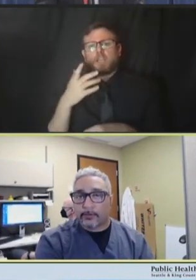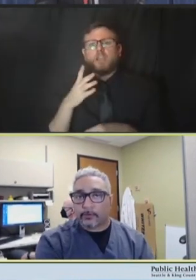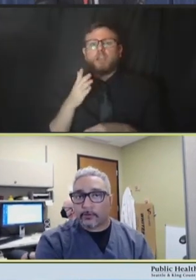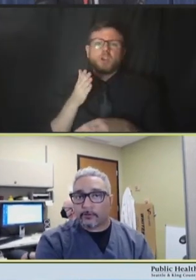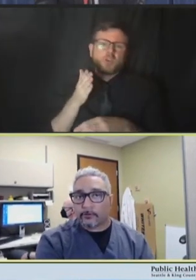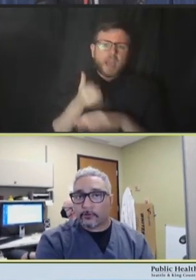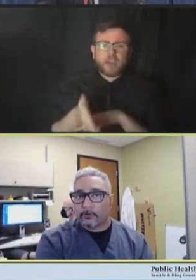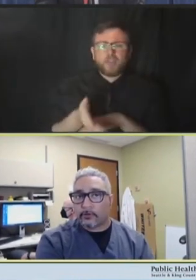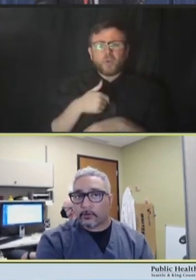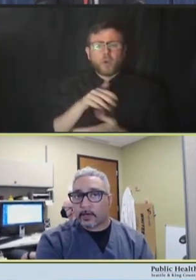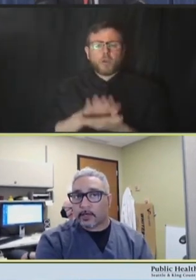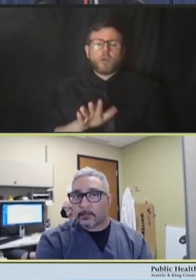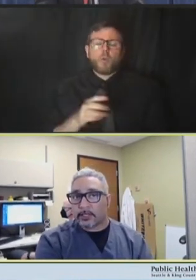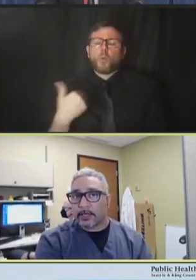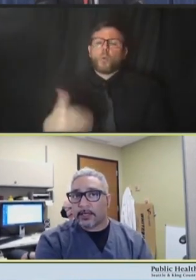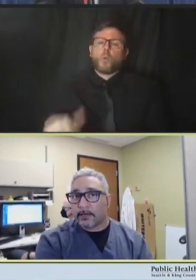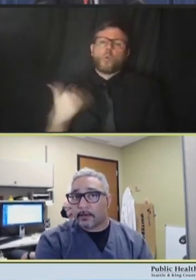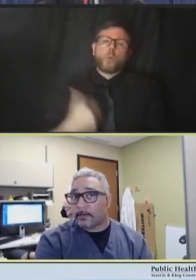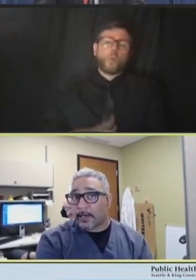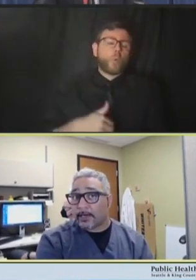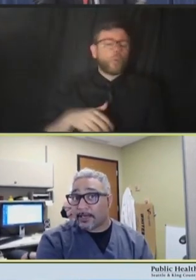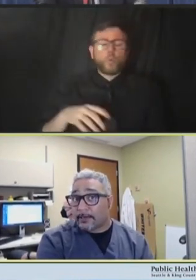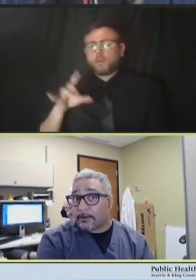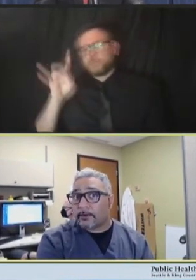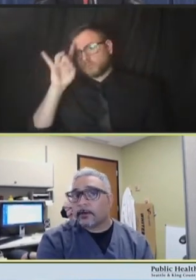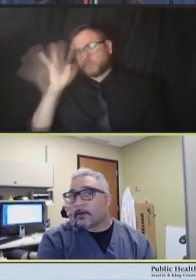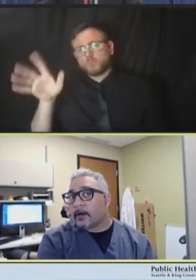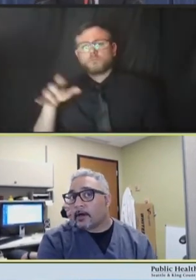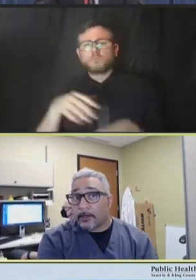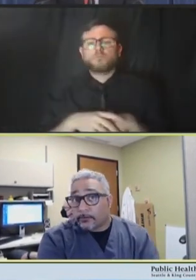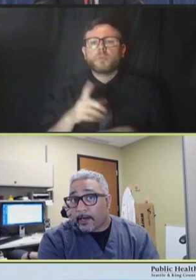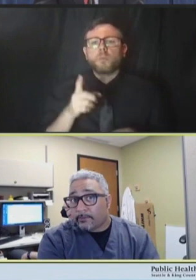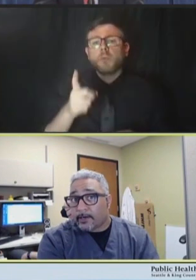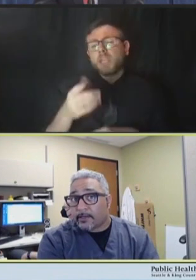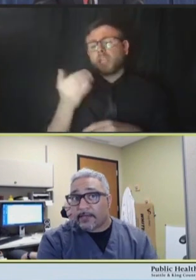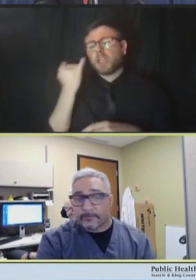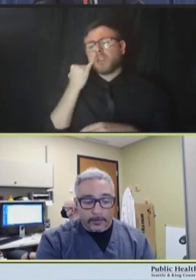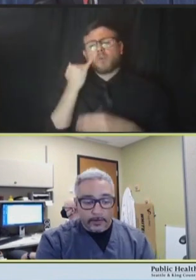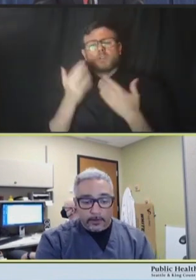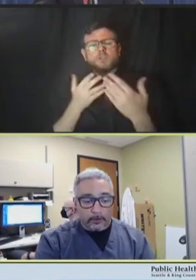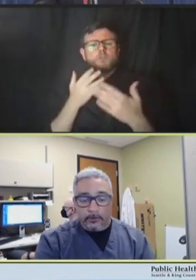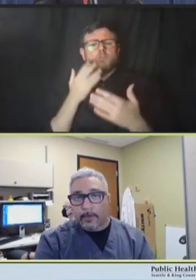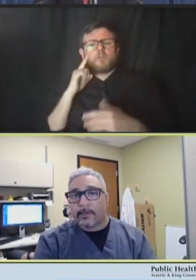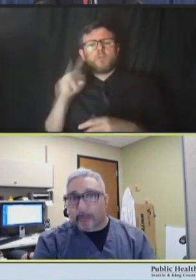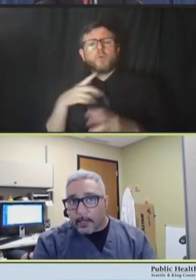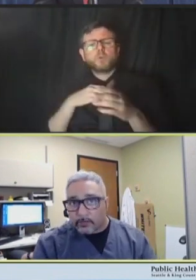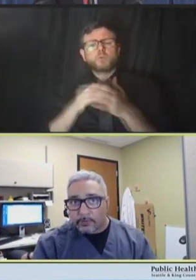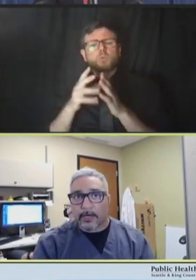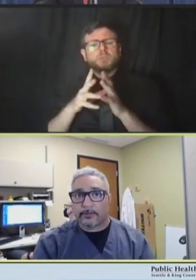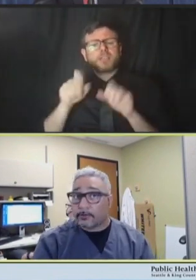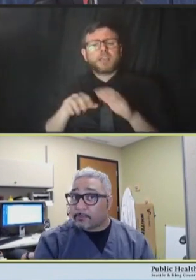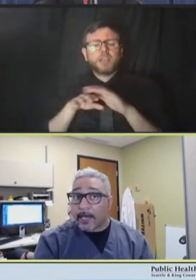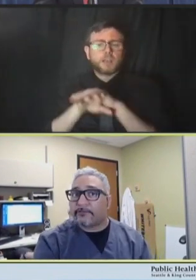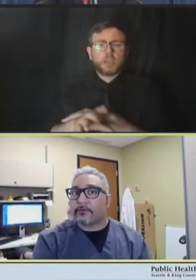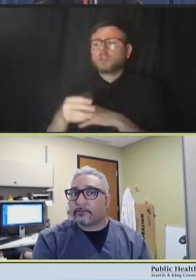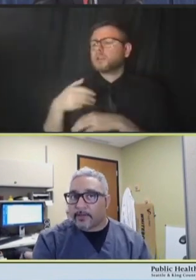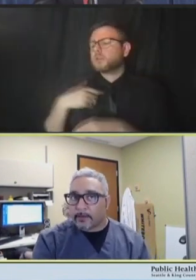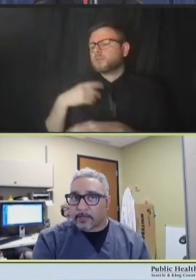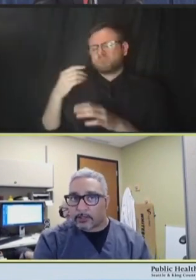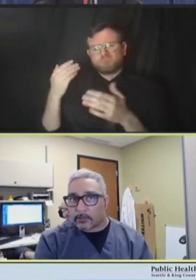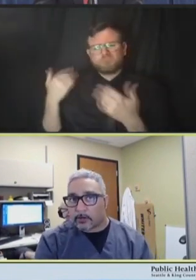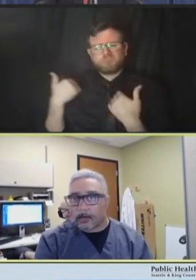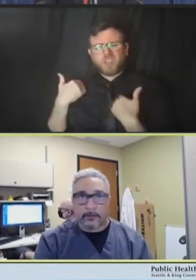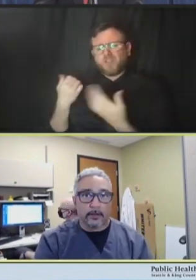to resources for students to get in and make it easier is great, because even though there may be scholarships out there to pay for some of